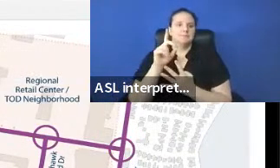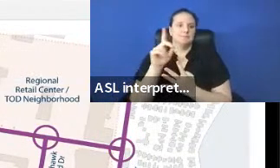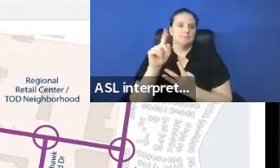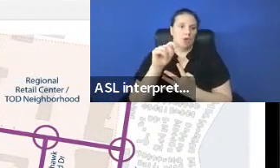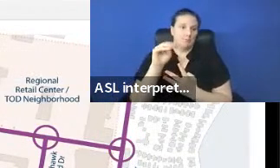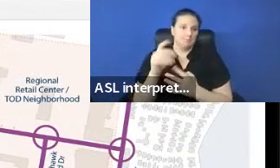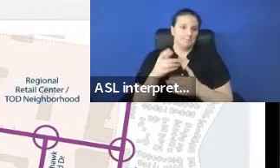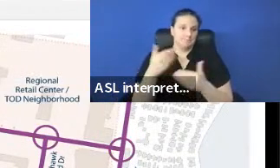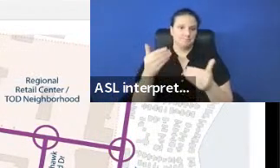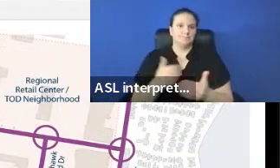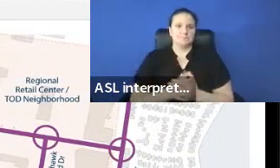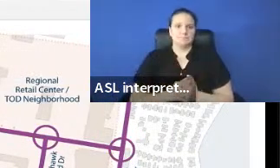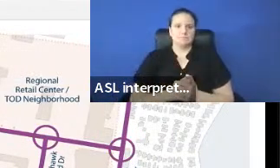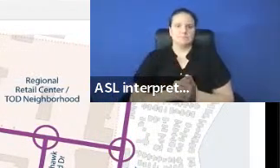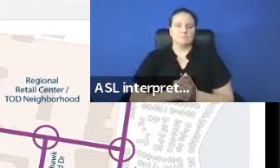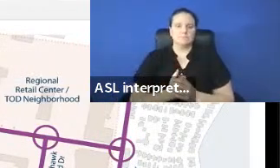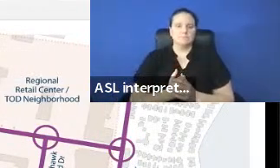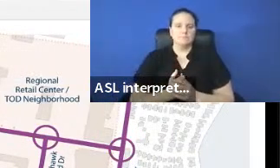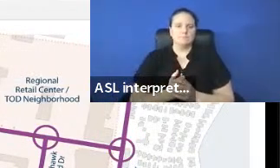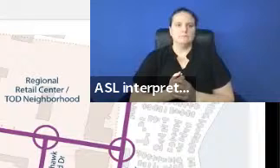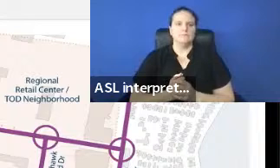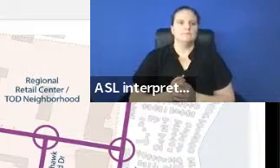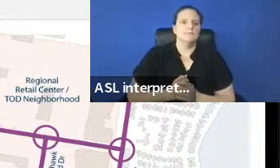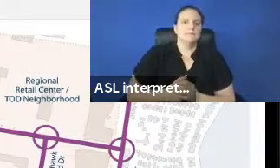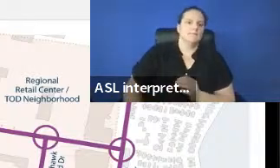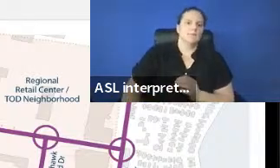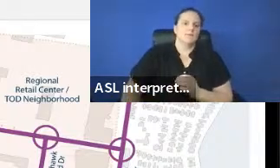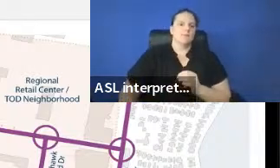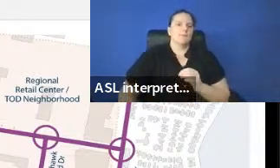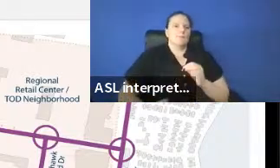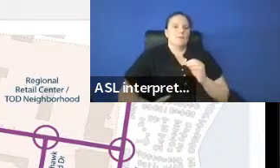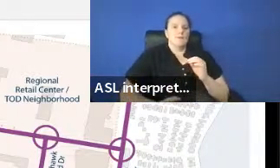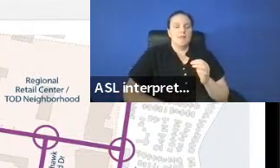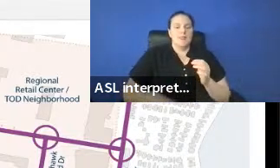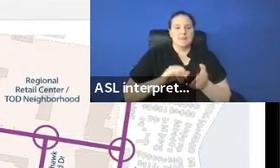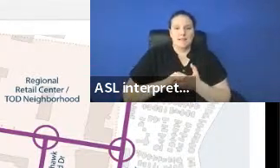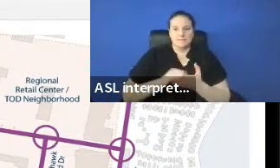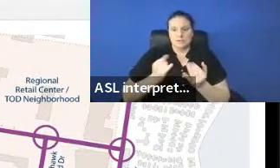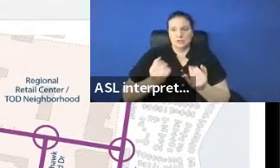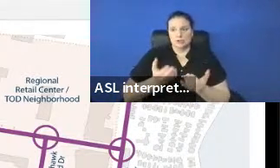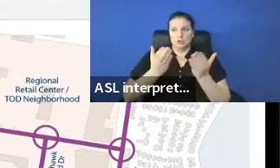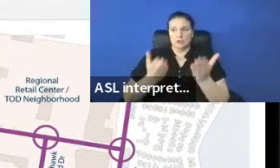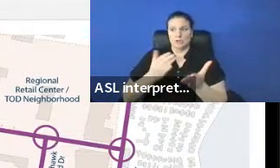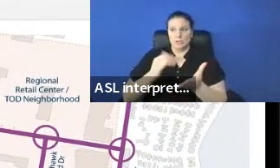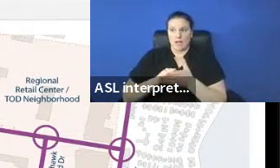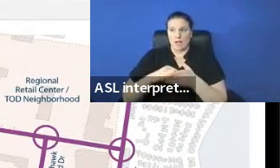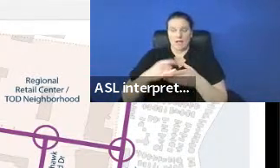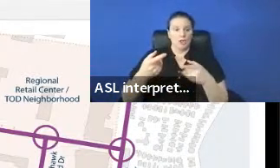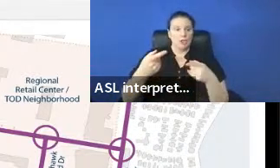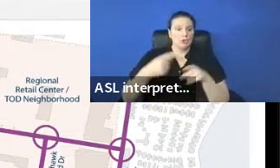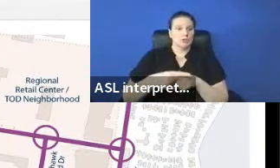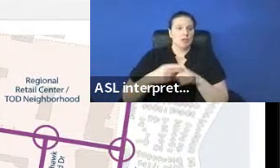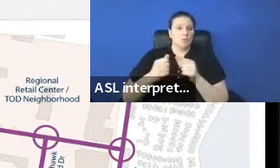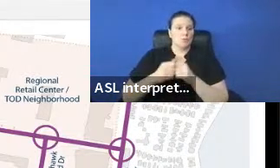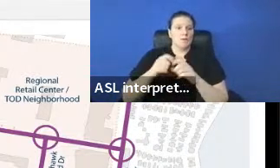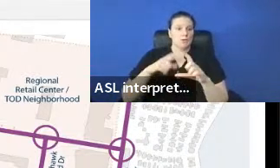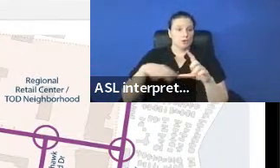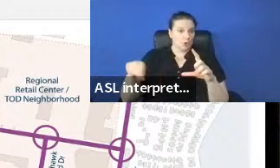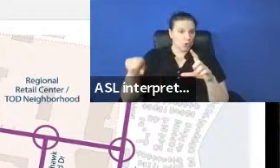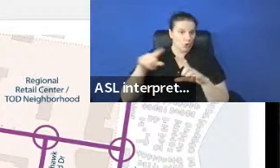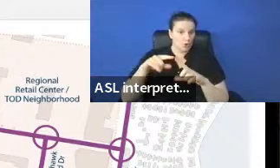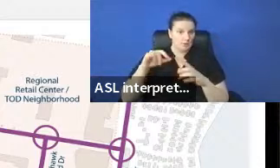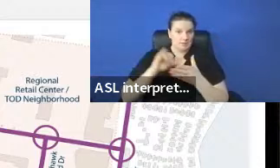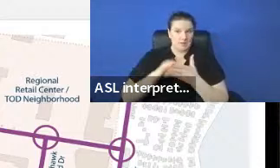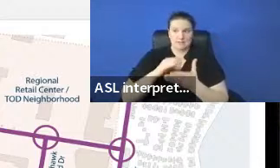it away. Yeah, I just, is the suggestion that an intersection with a circle around it is